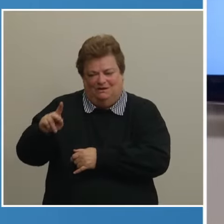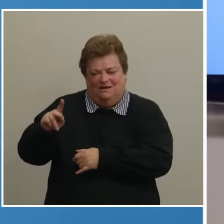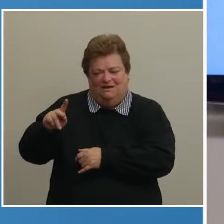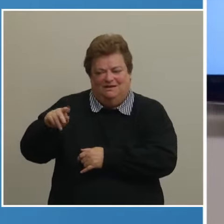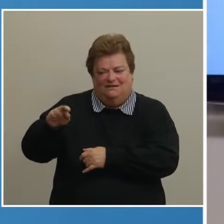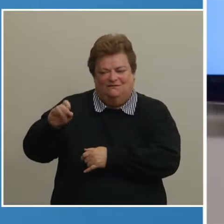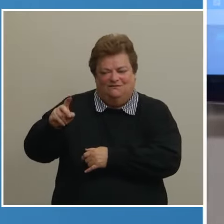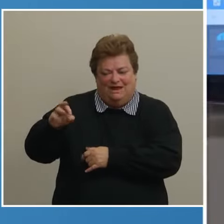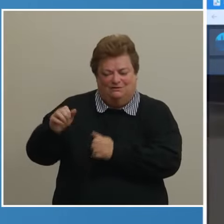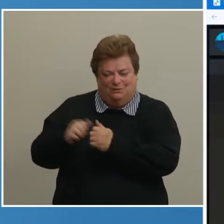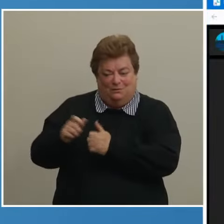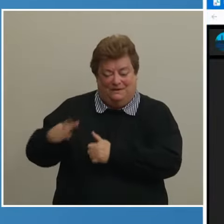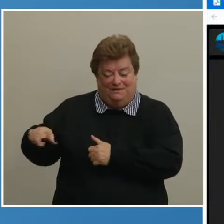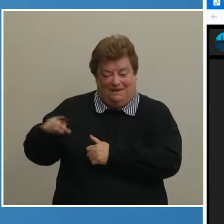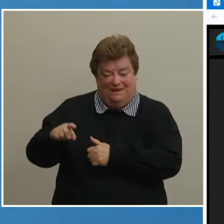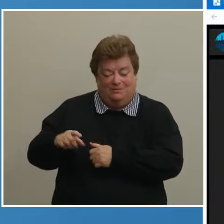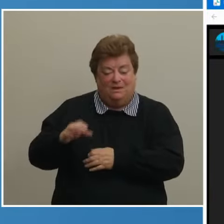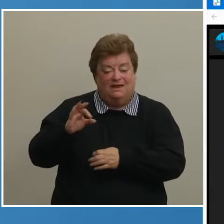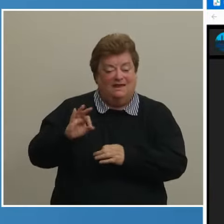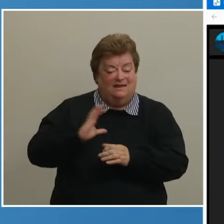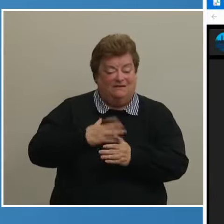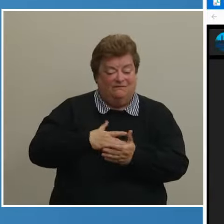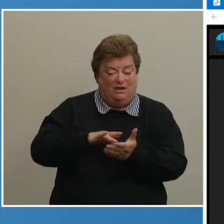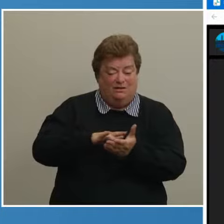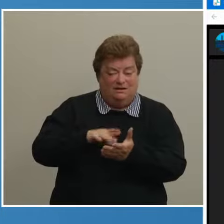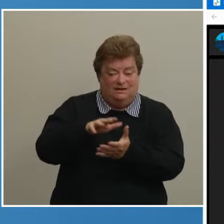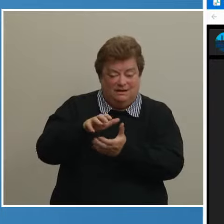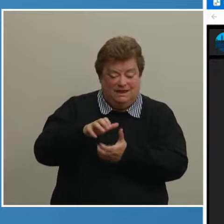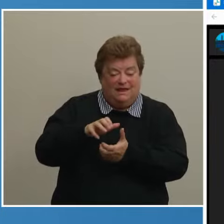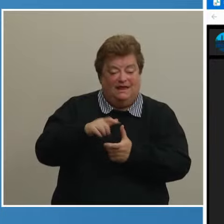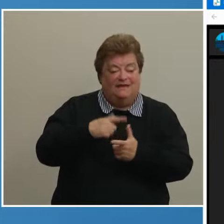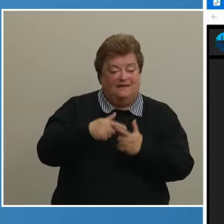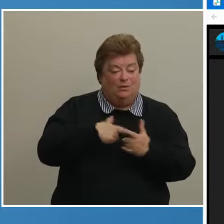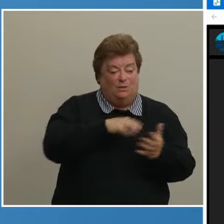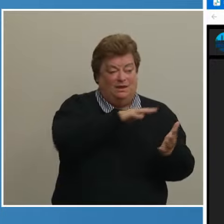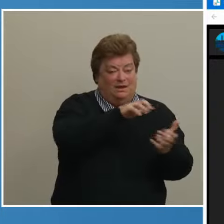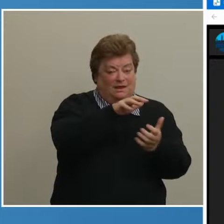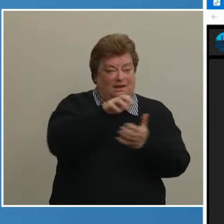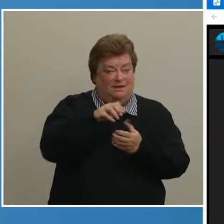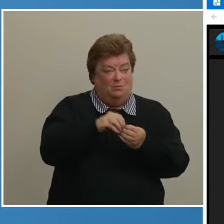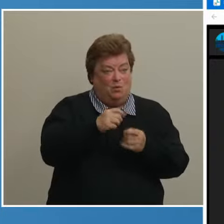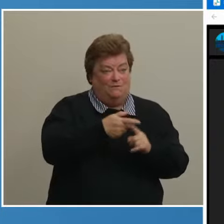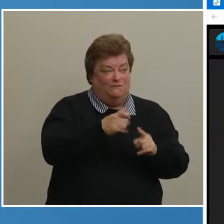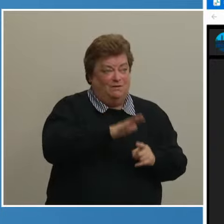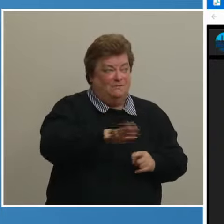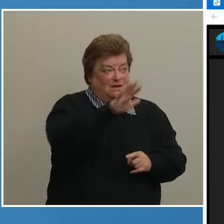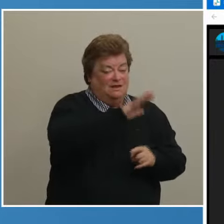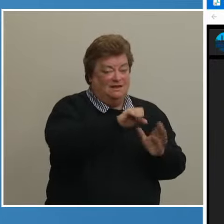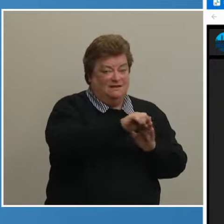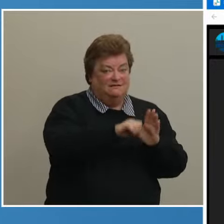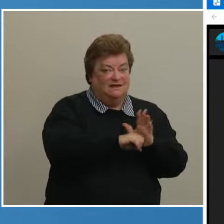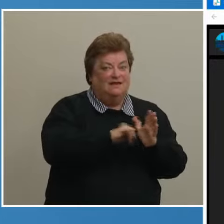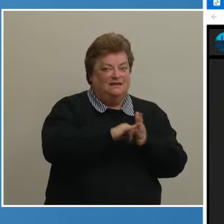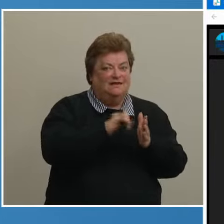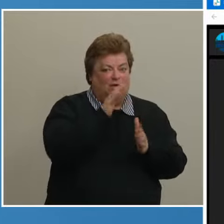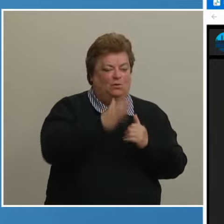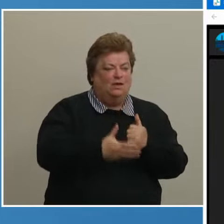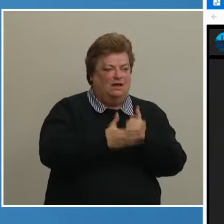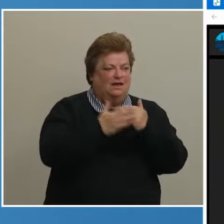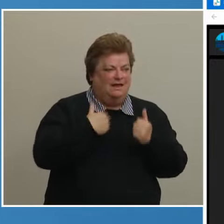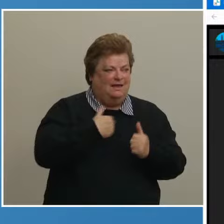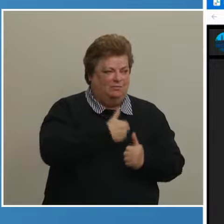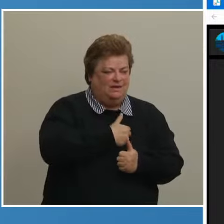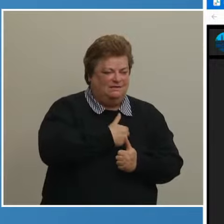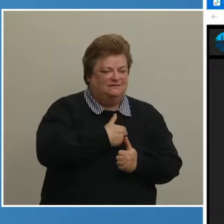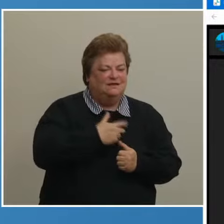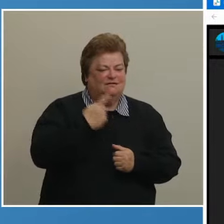the supplies decrease and are reallocated from other parts of the state, that will help us for those that are down into